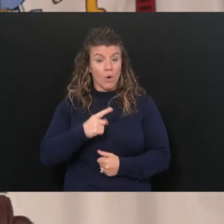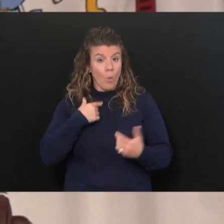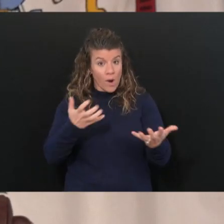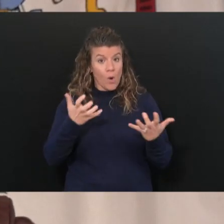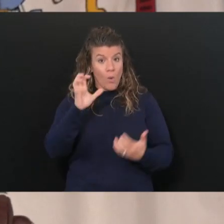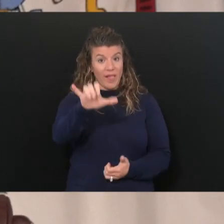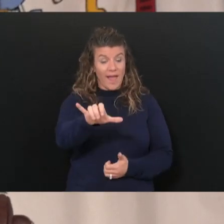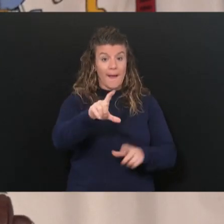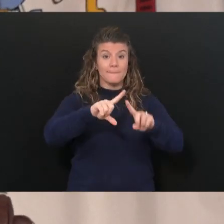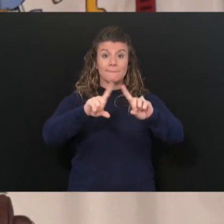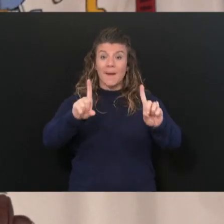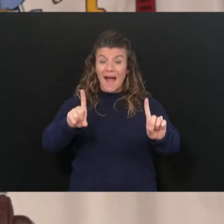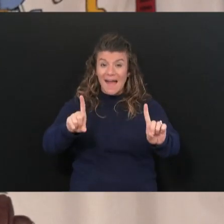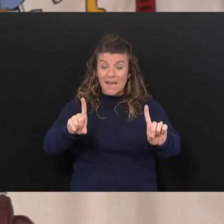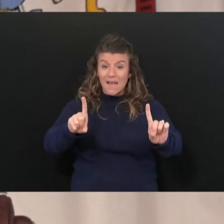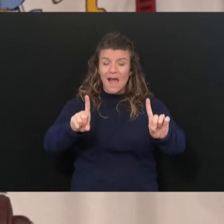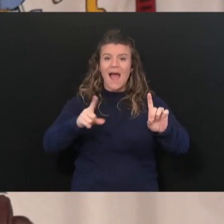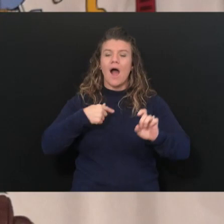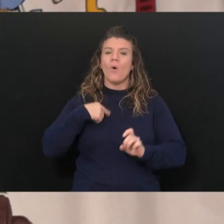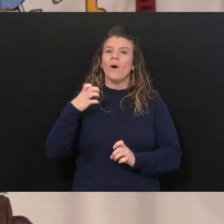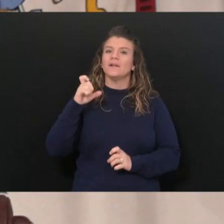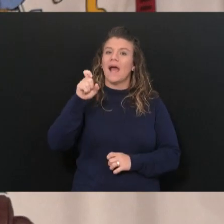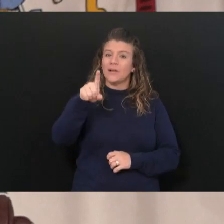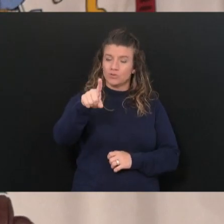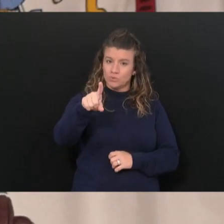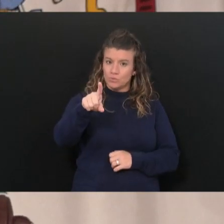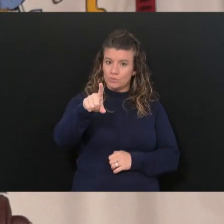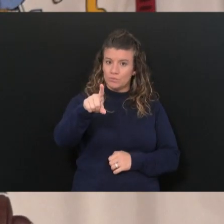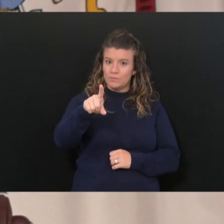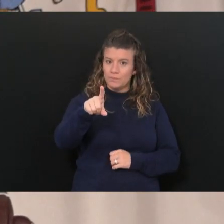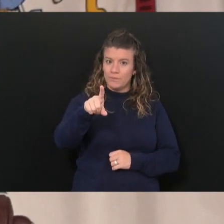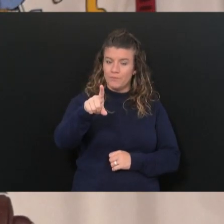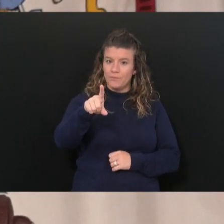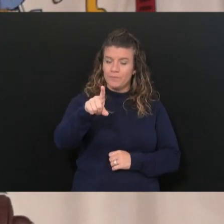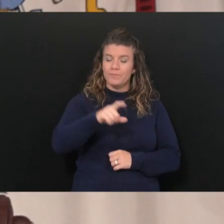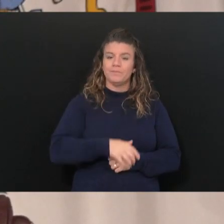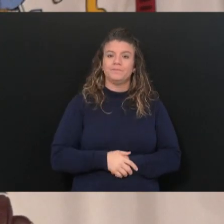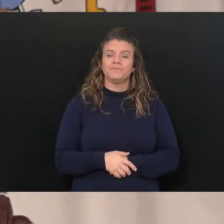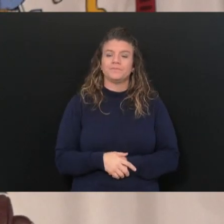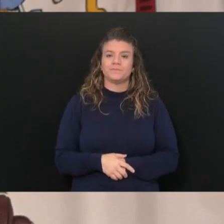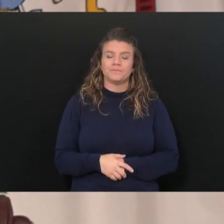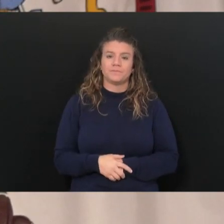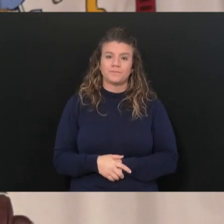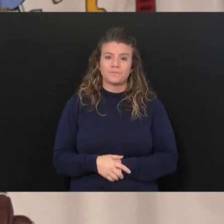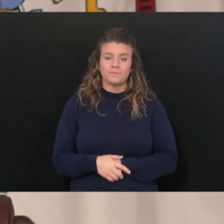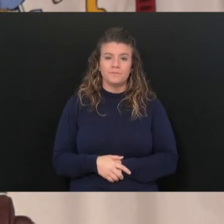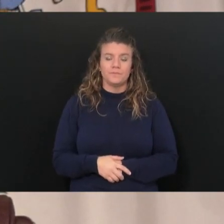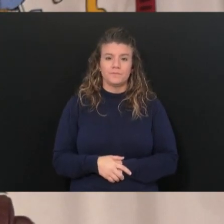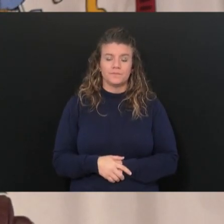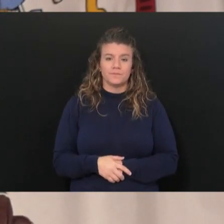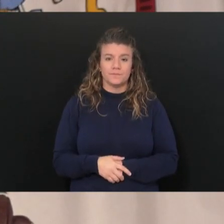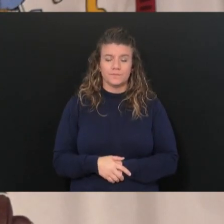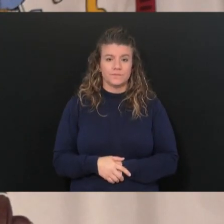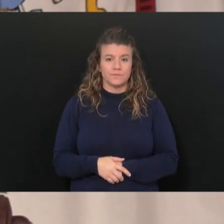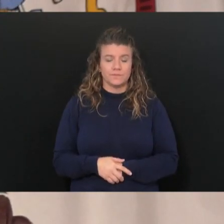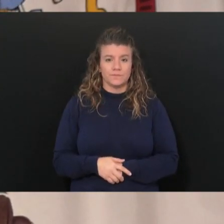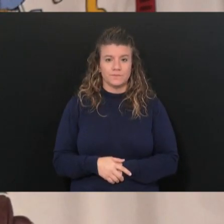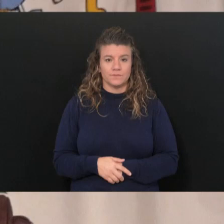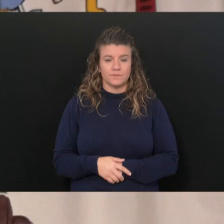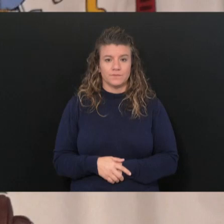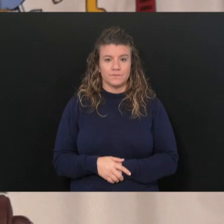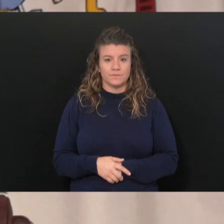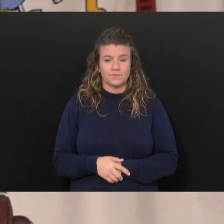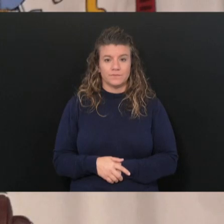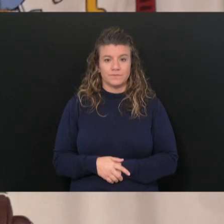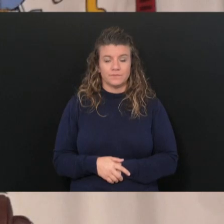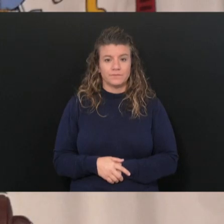All I would do is ask you just this. You know, if you're a person that's my